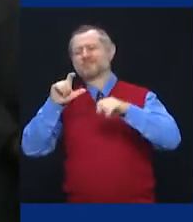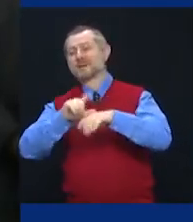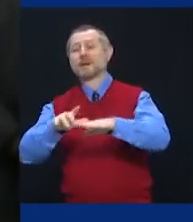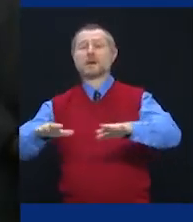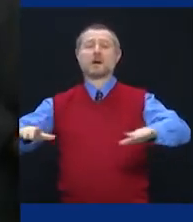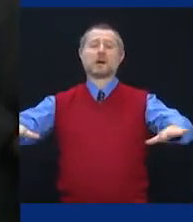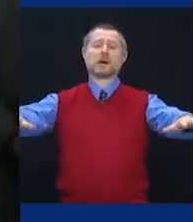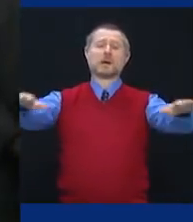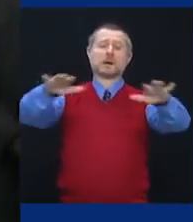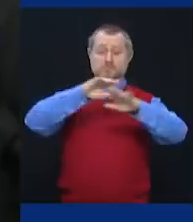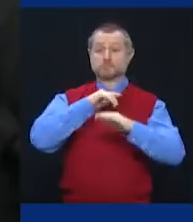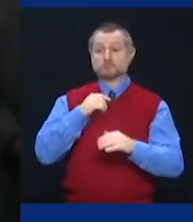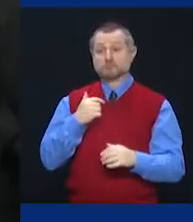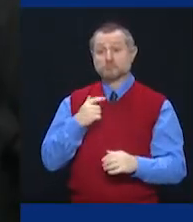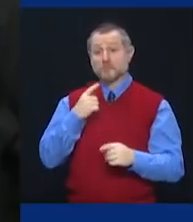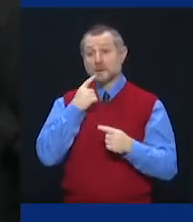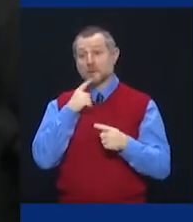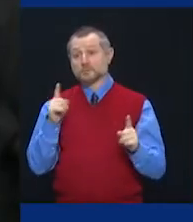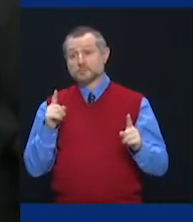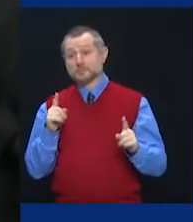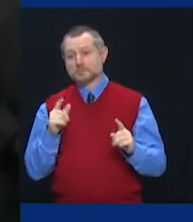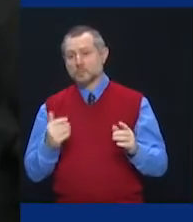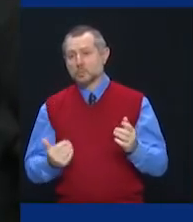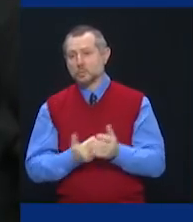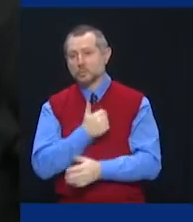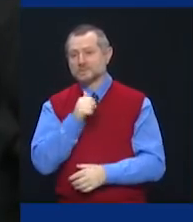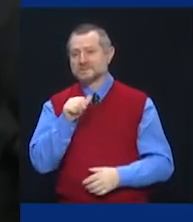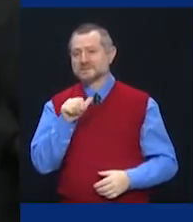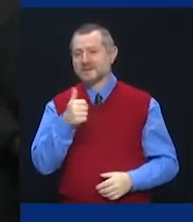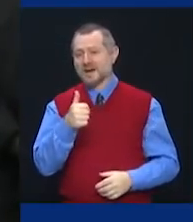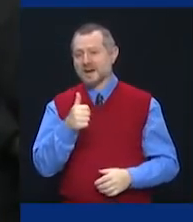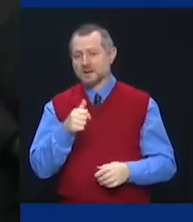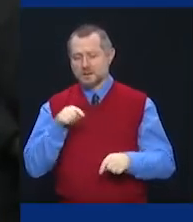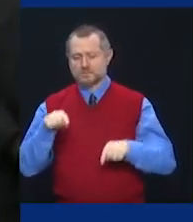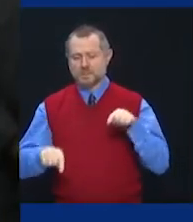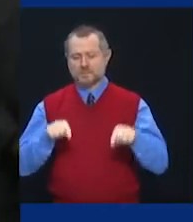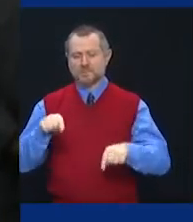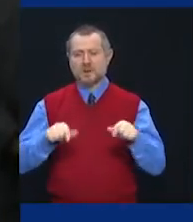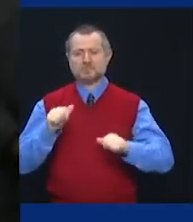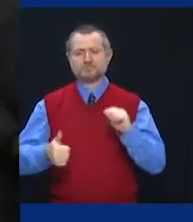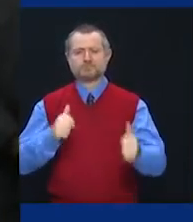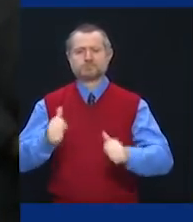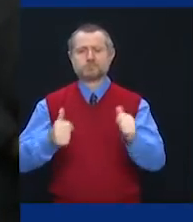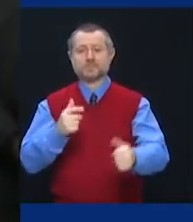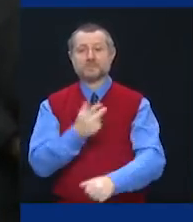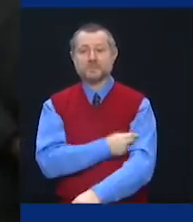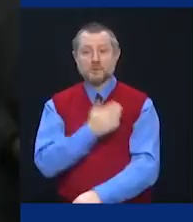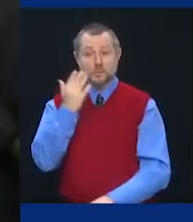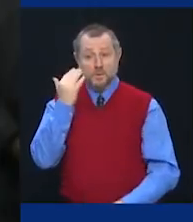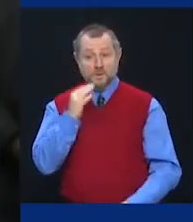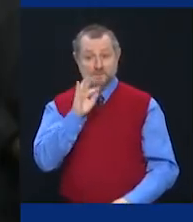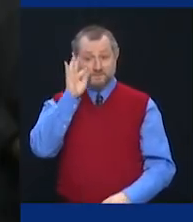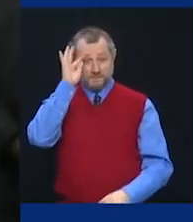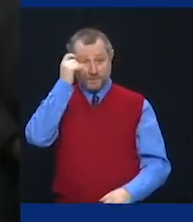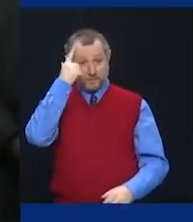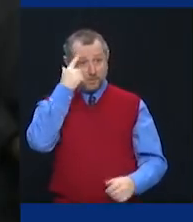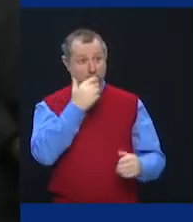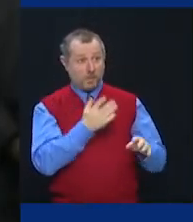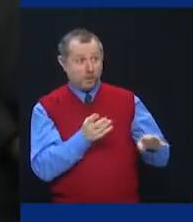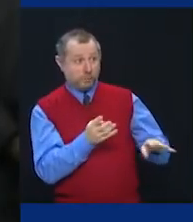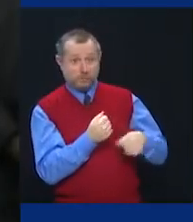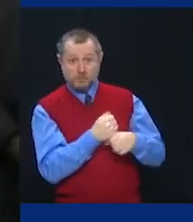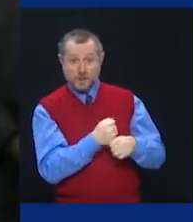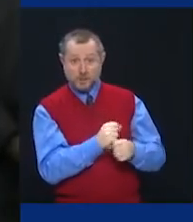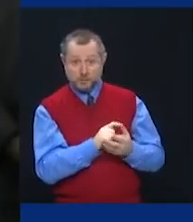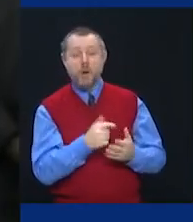today another 10 new vaccination sites as the production from the federal government is increasing. So